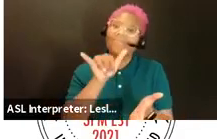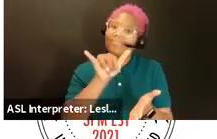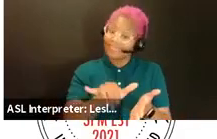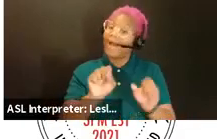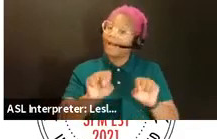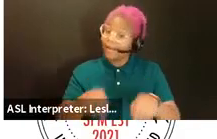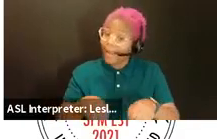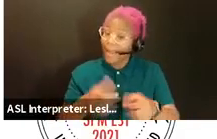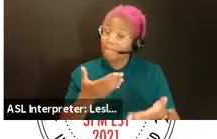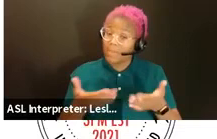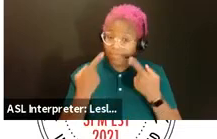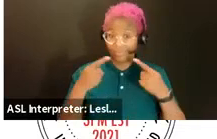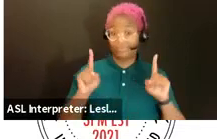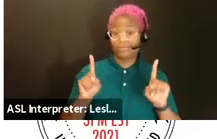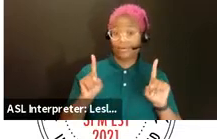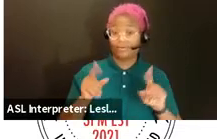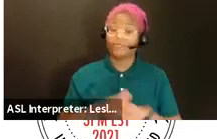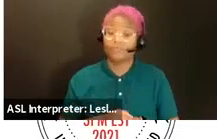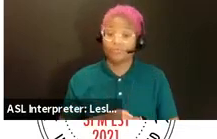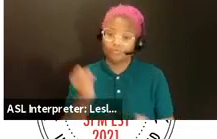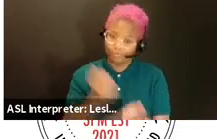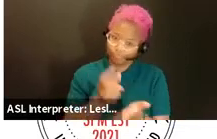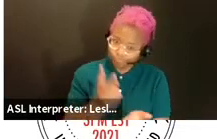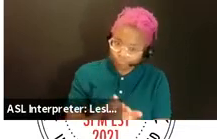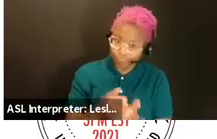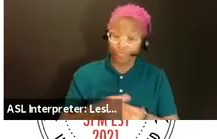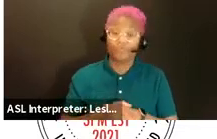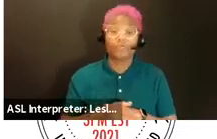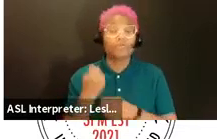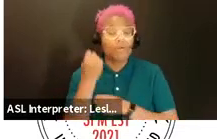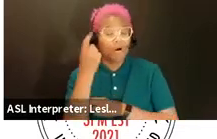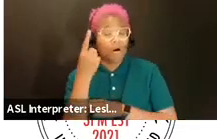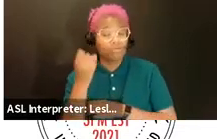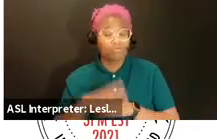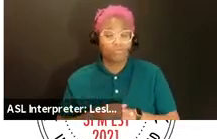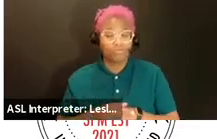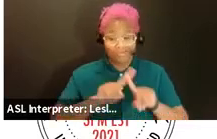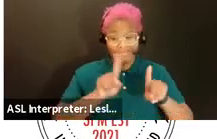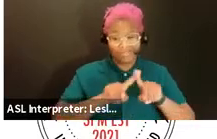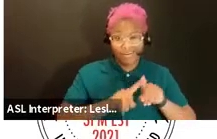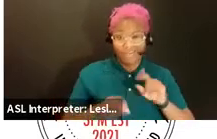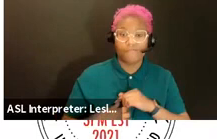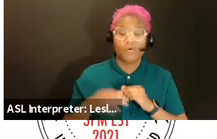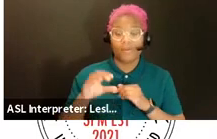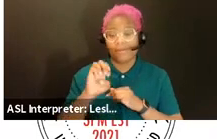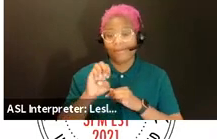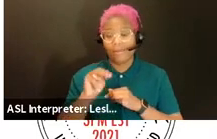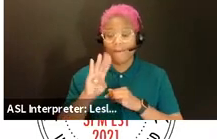embassies will approve this. Again, different embassies are handling this incredibly differently. Right